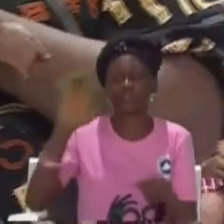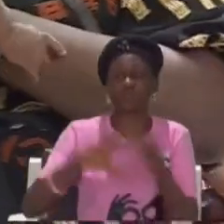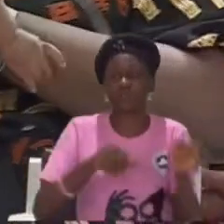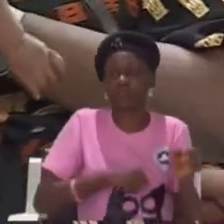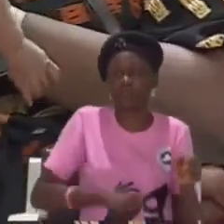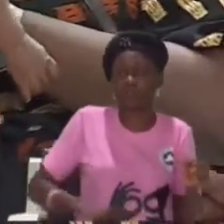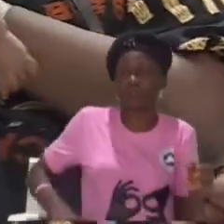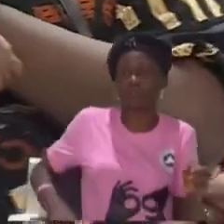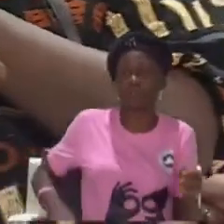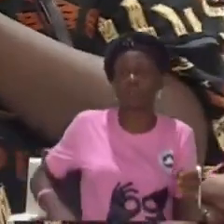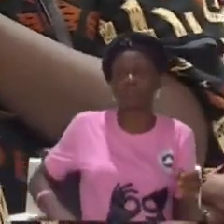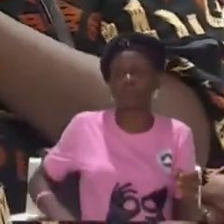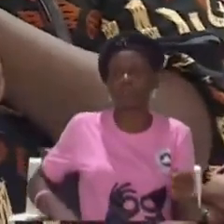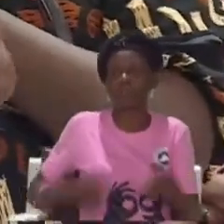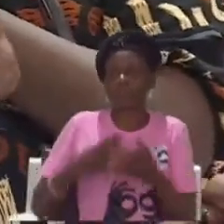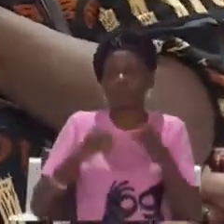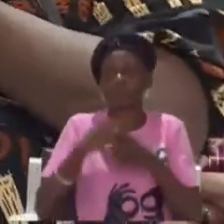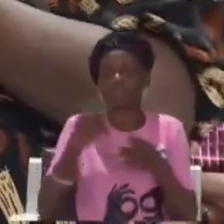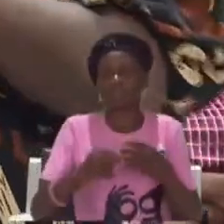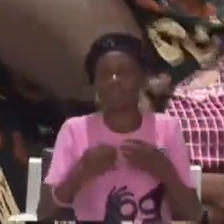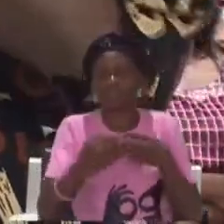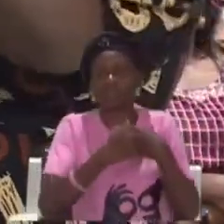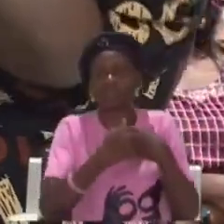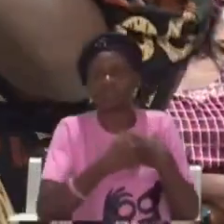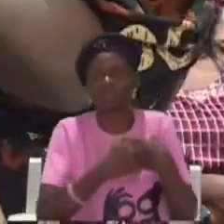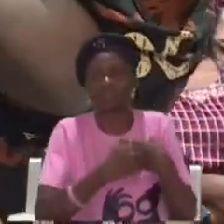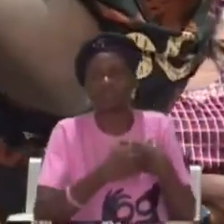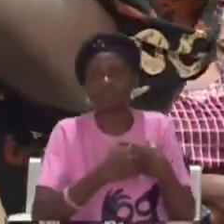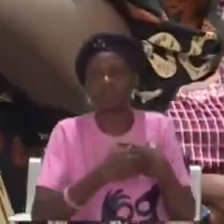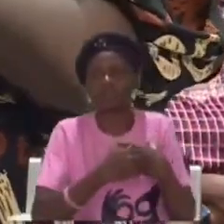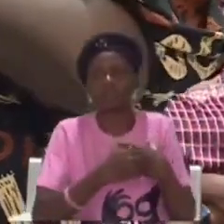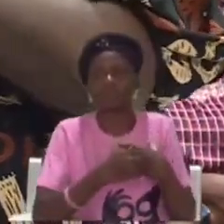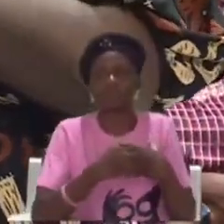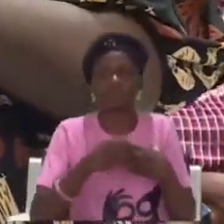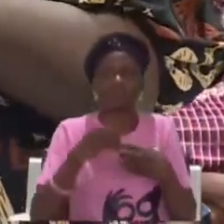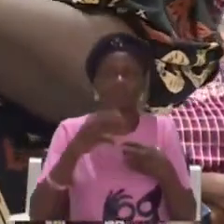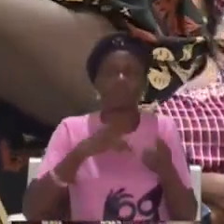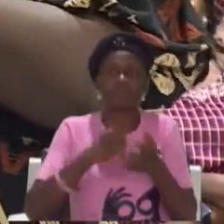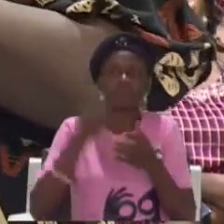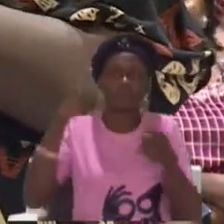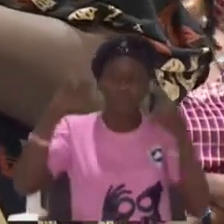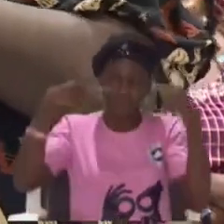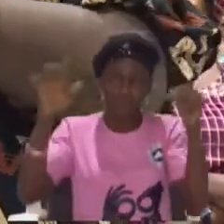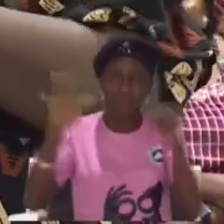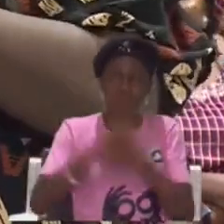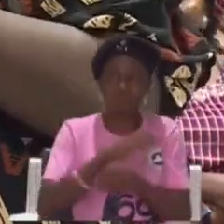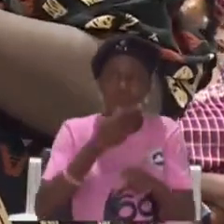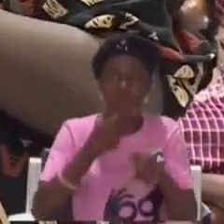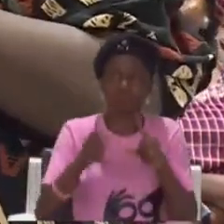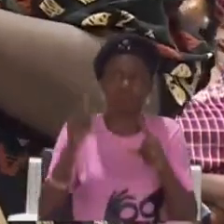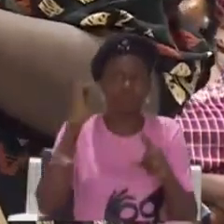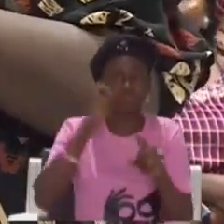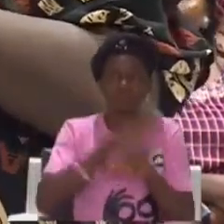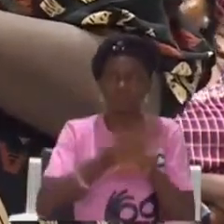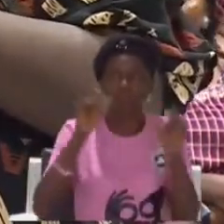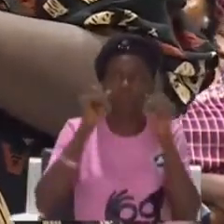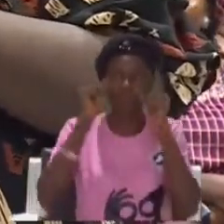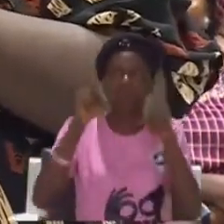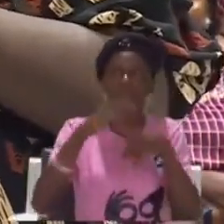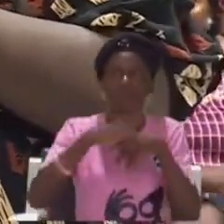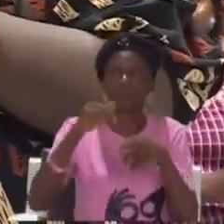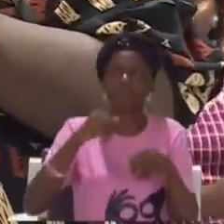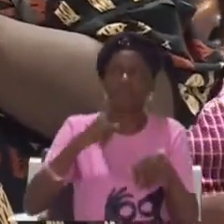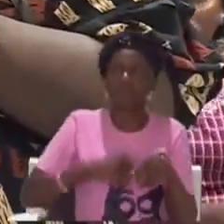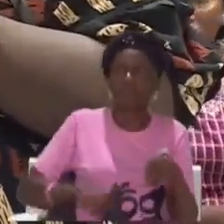had to take a surgery somewhere in the spinal cord, DIX4, and the surgery was successful, but I didn't wake up after the